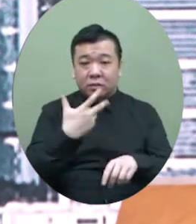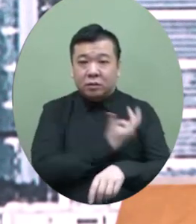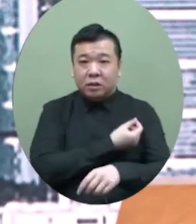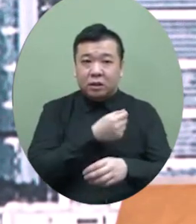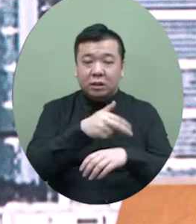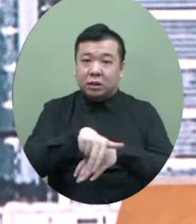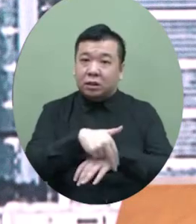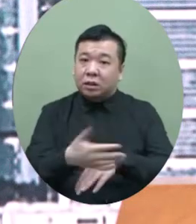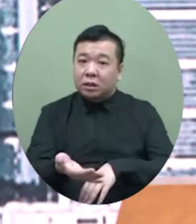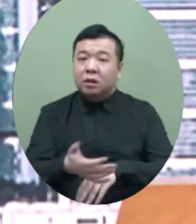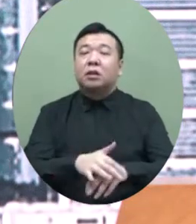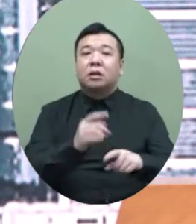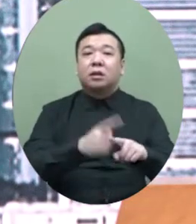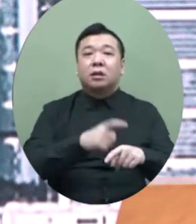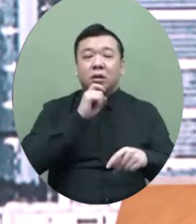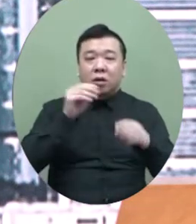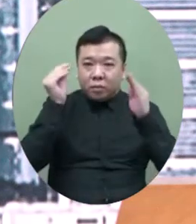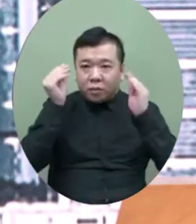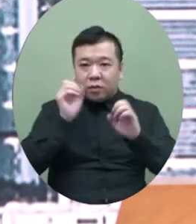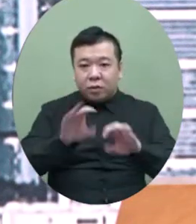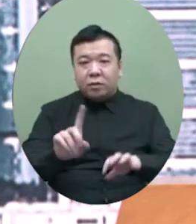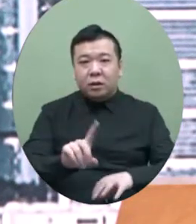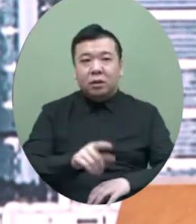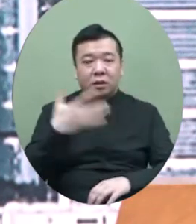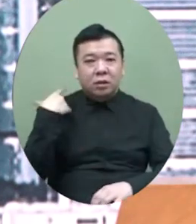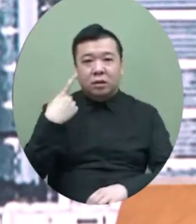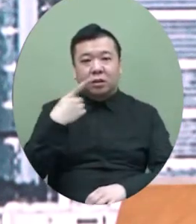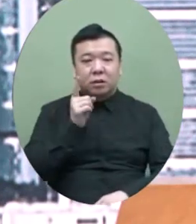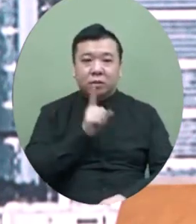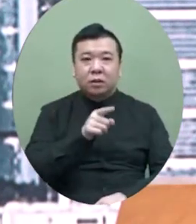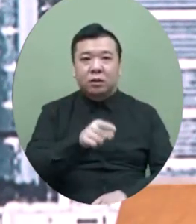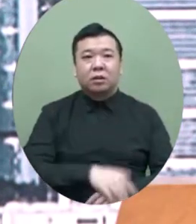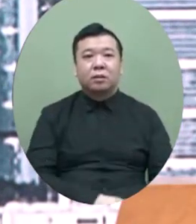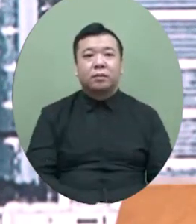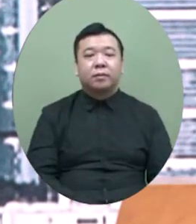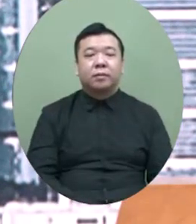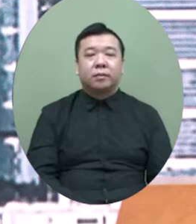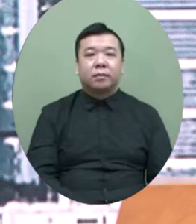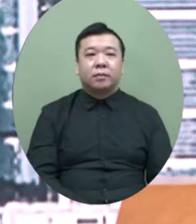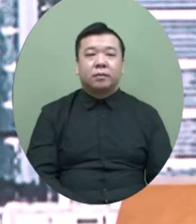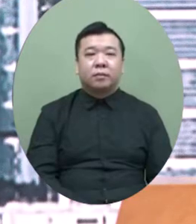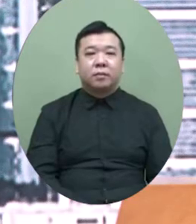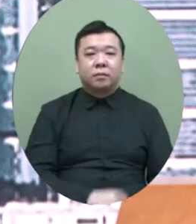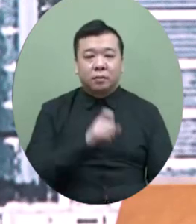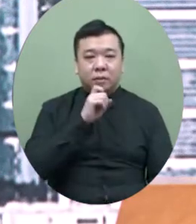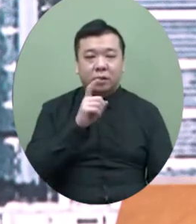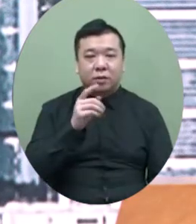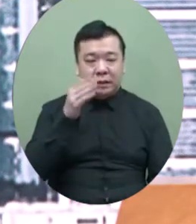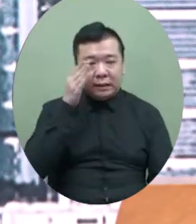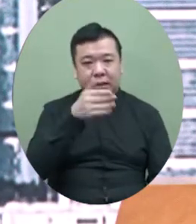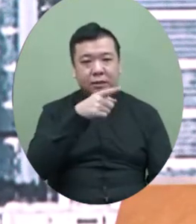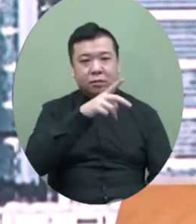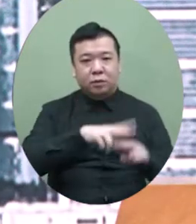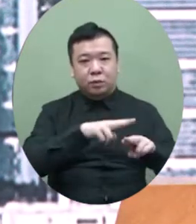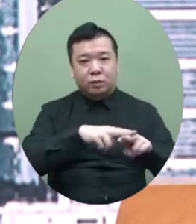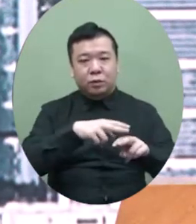had a one-on-one meeting with the Chief Justice last week, just days ahead of Jimmy Lai's bail hearing yesterday. Could you